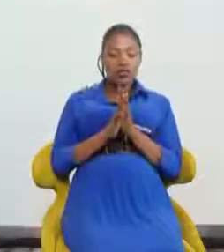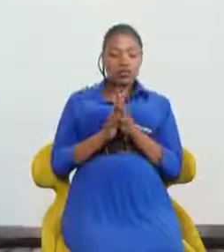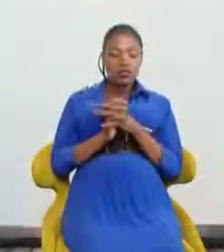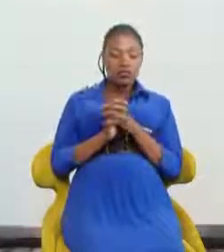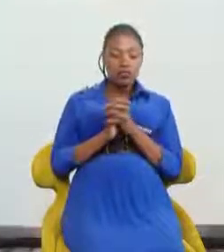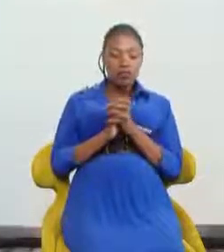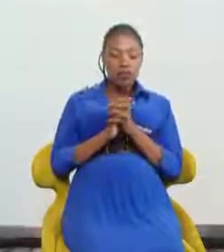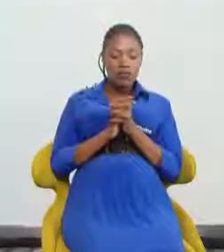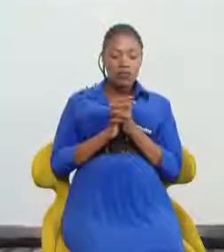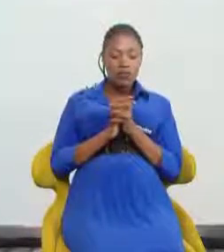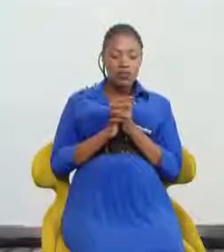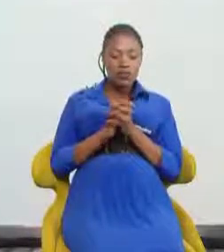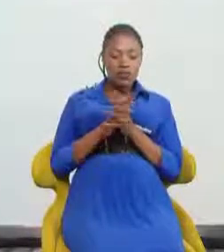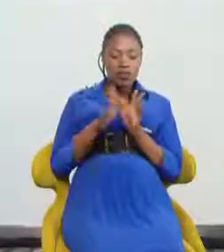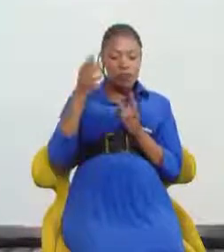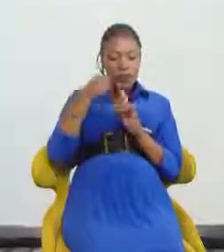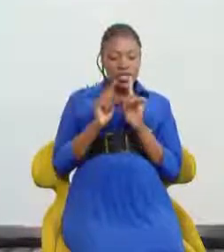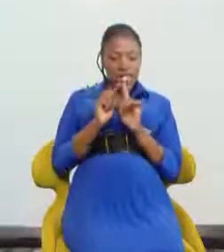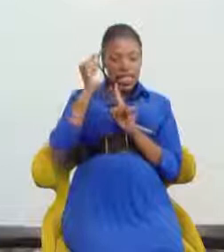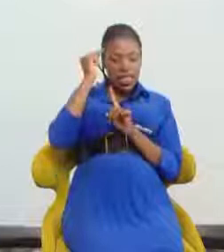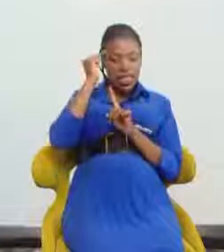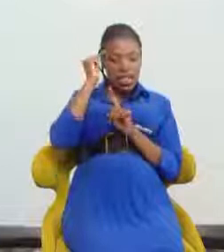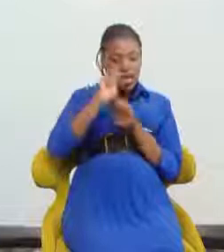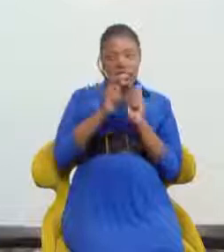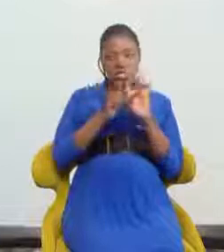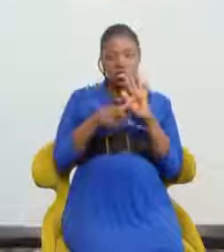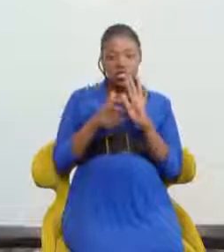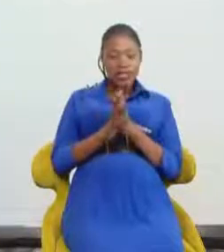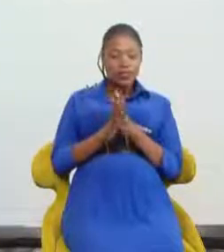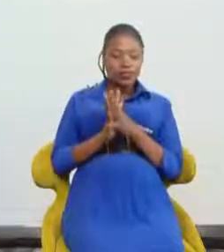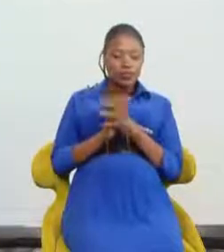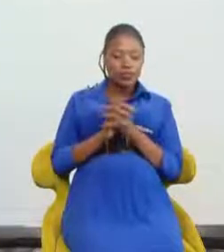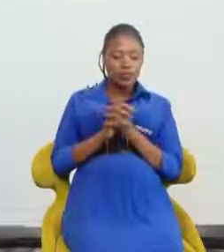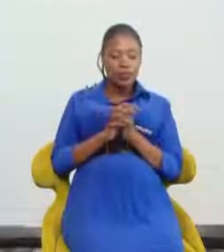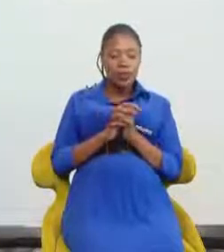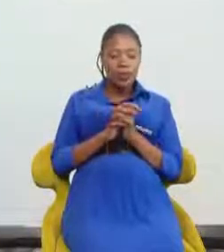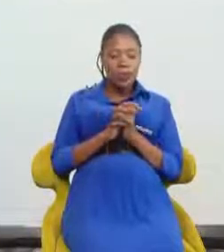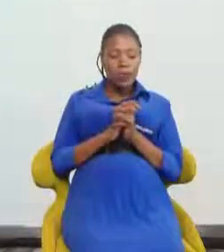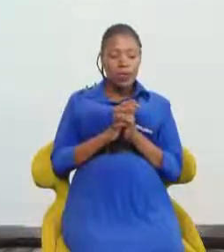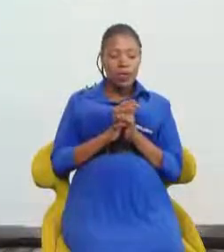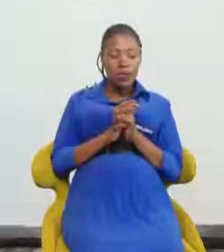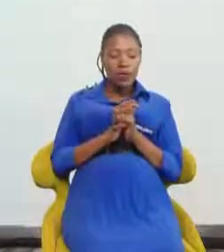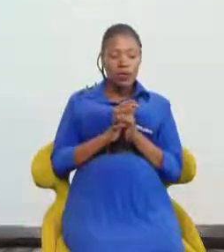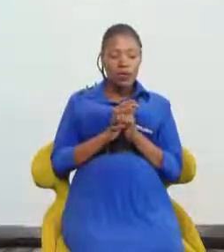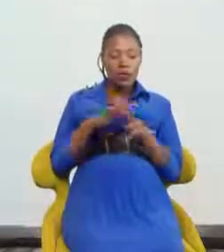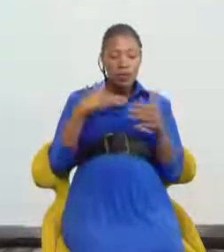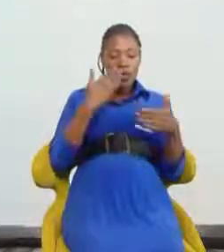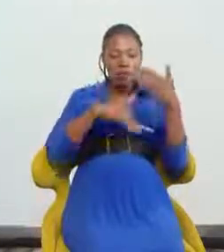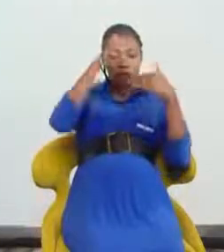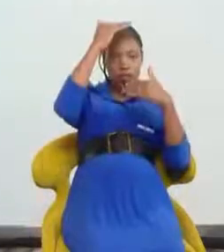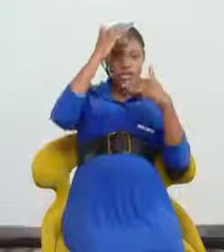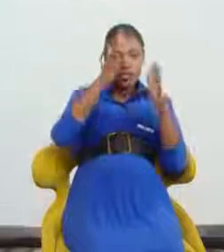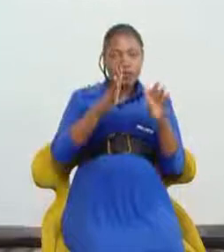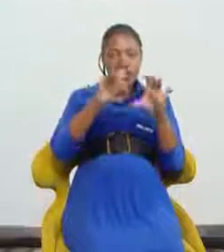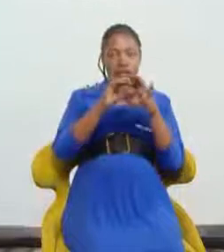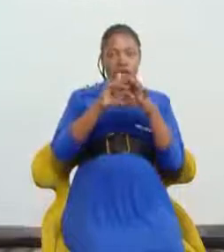this morning after breakfast, but actually I'm so comfortable in them, so I kept them. So I am professor in computer